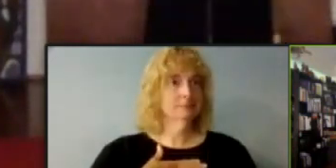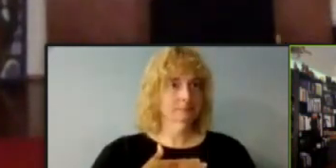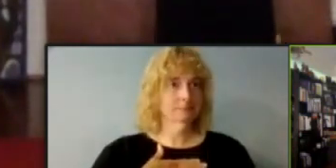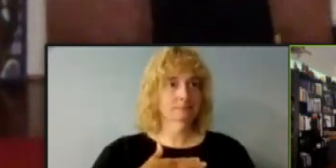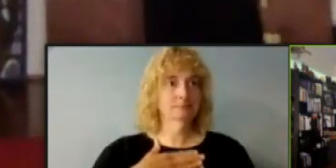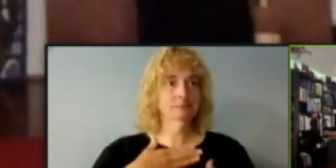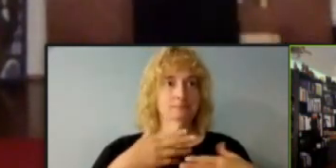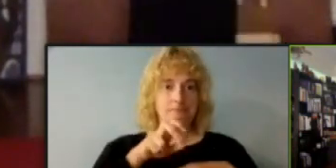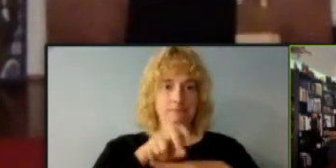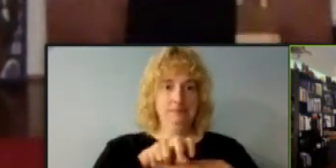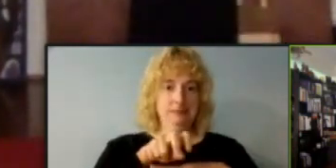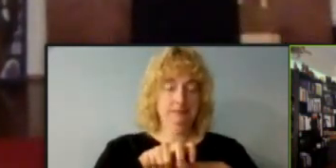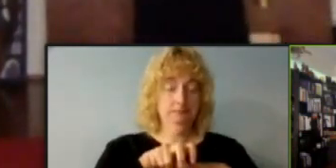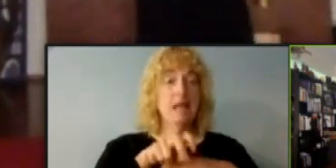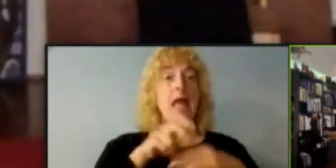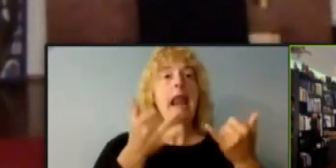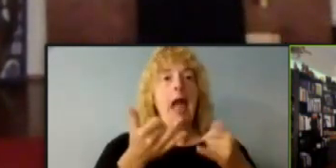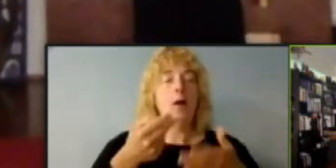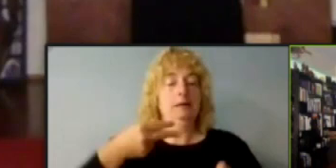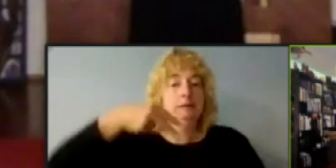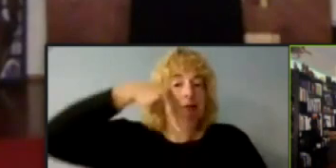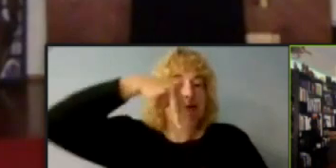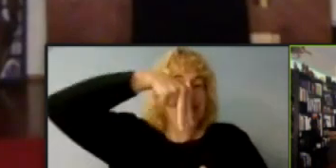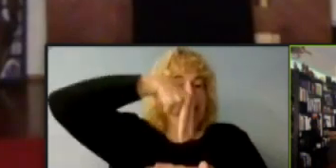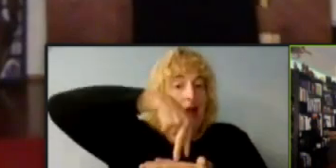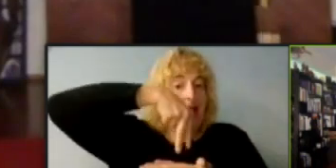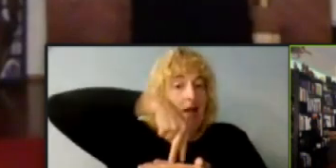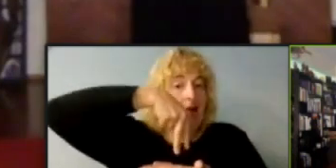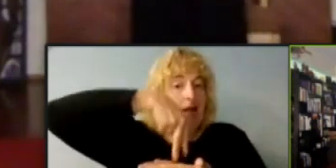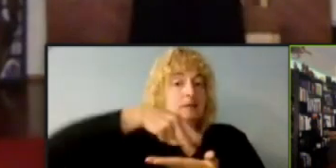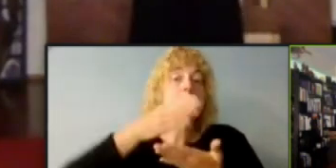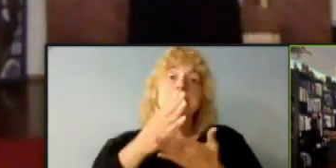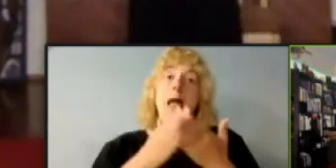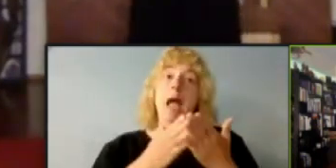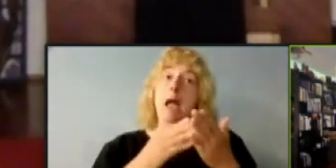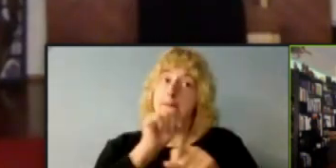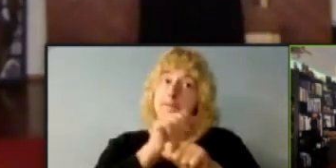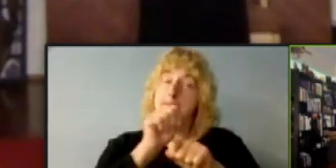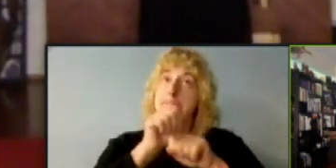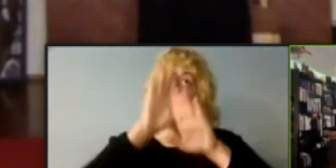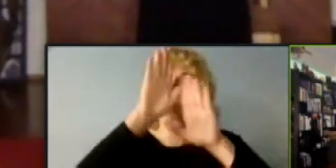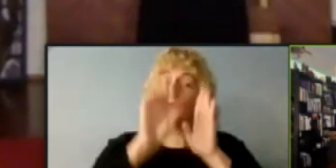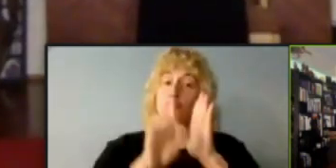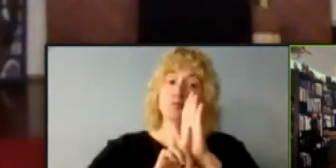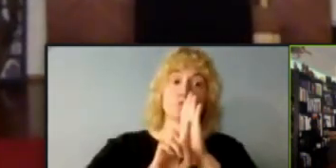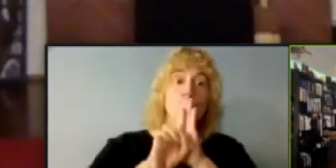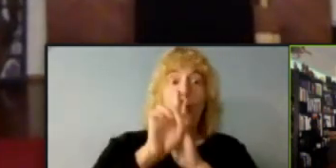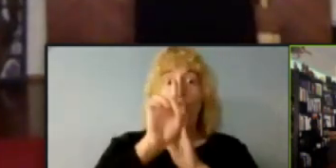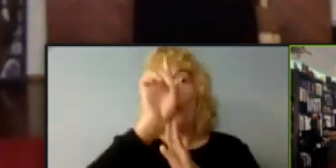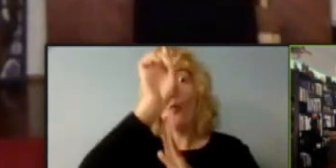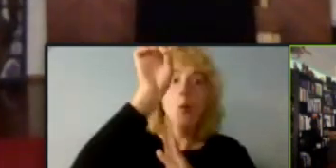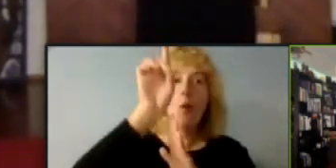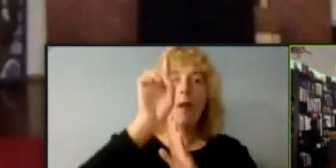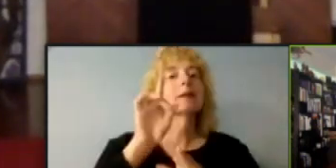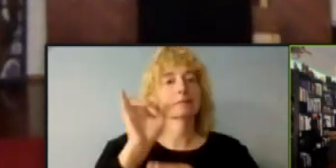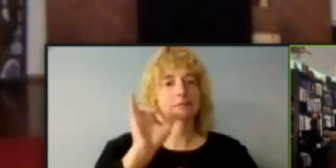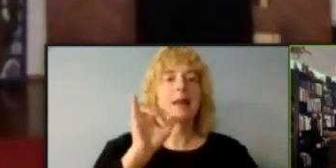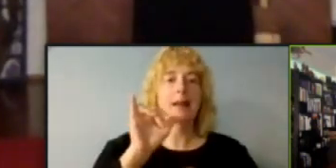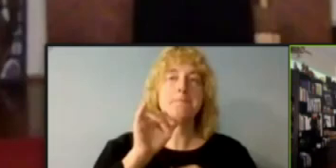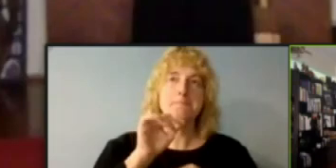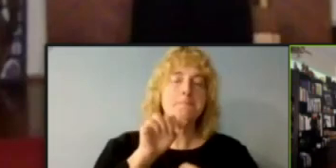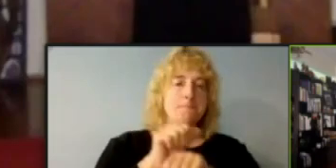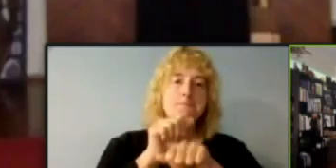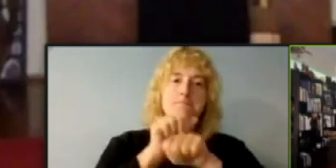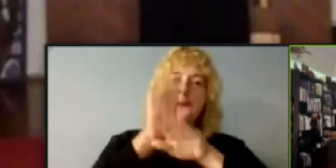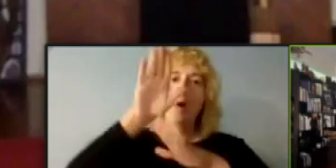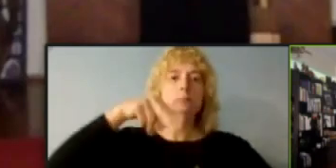stand with me now, because mountains, some mountains are a little bit taller than others. So now we are in our standing mountain pose,